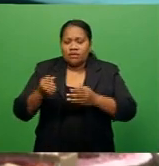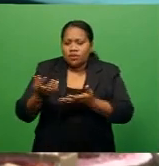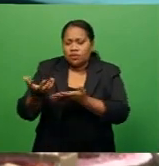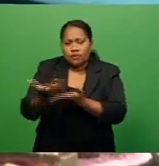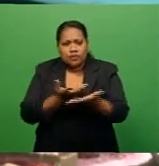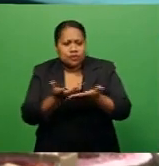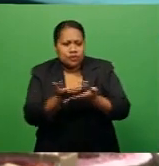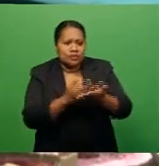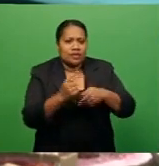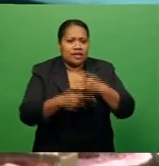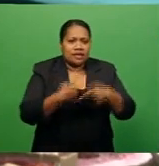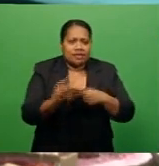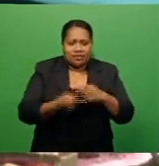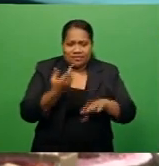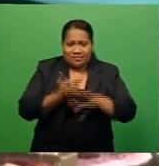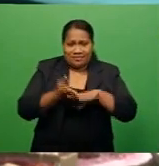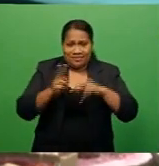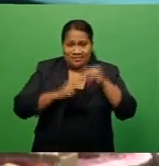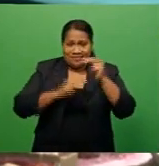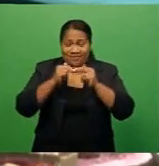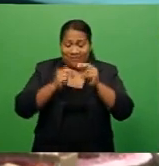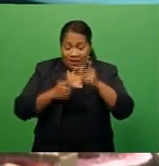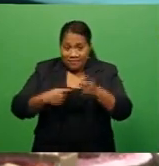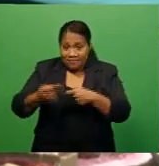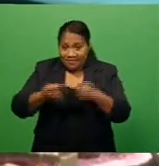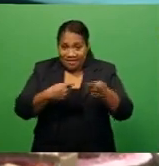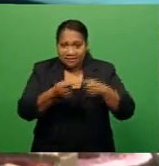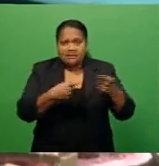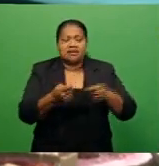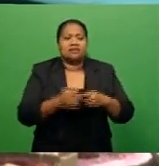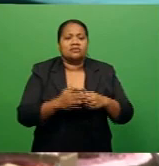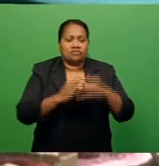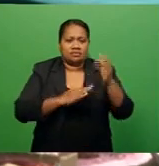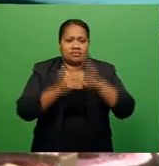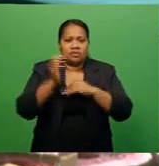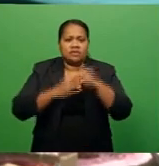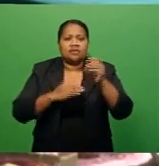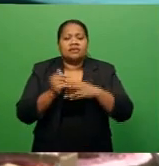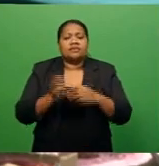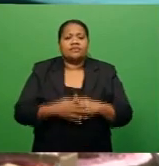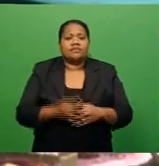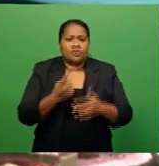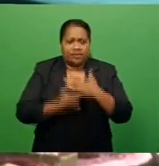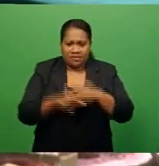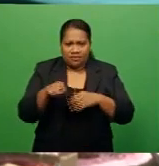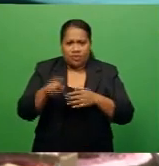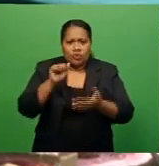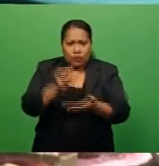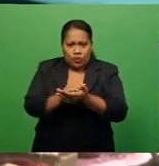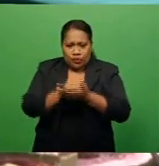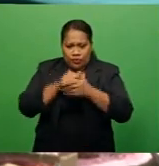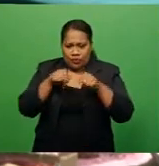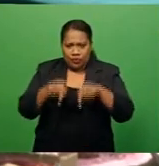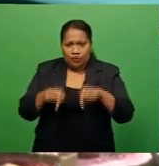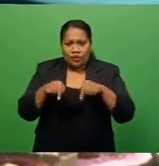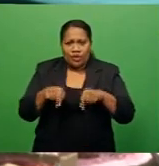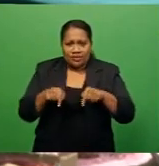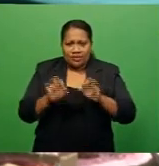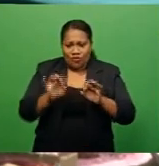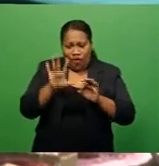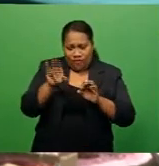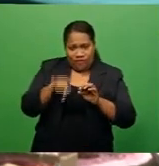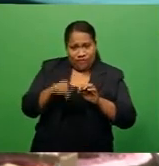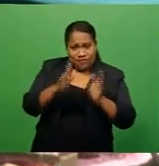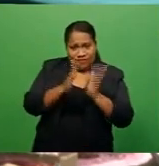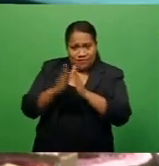market that will not only uplift the image of Levuka but maintain the authenticity of this historical town. Accommodation centers